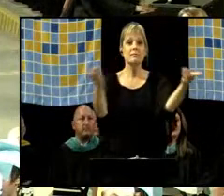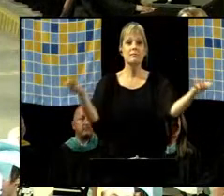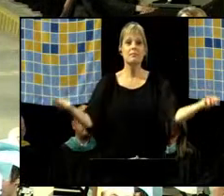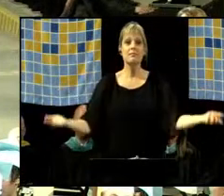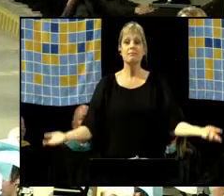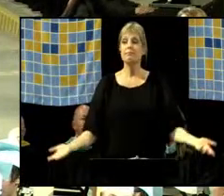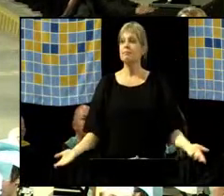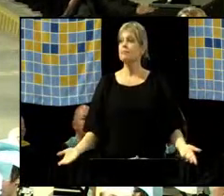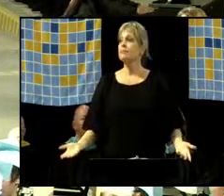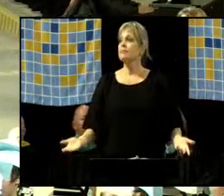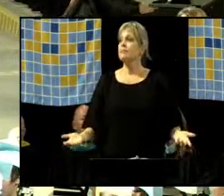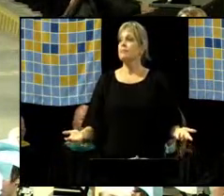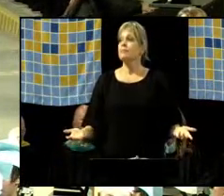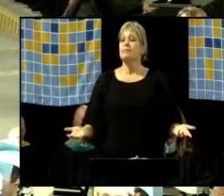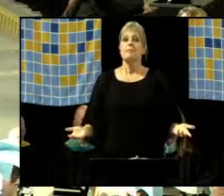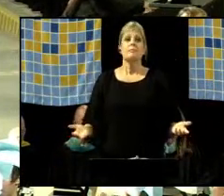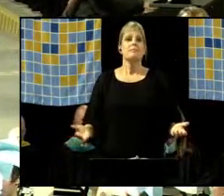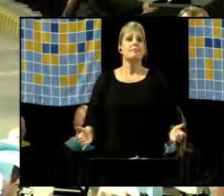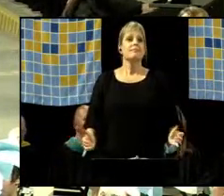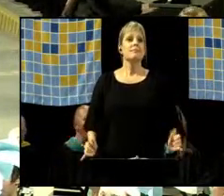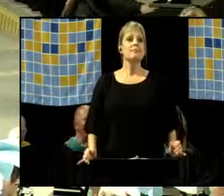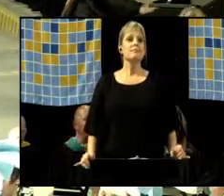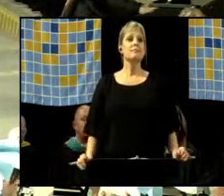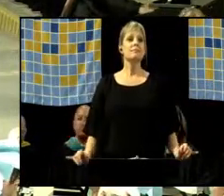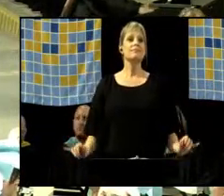grow, and the